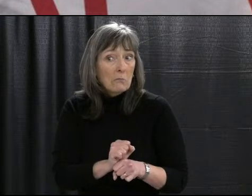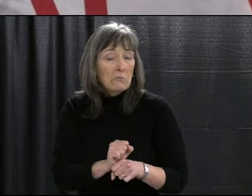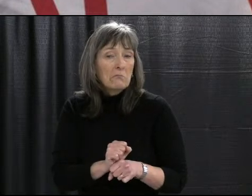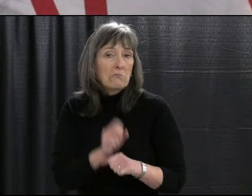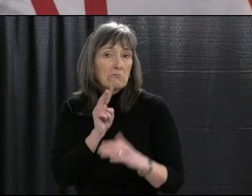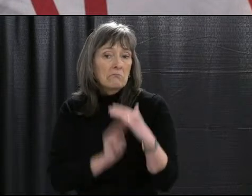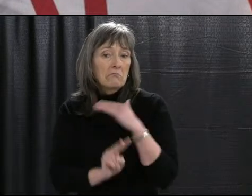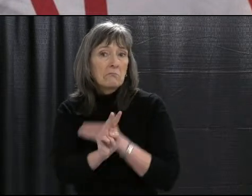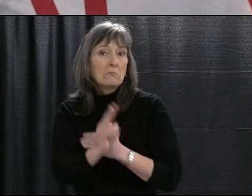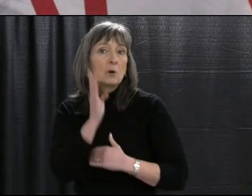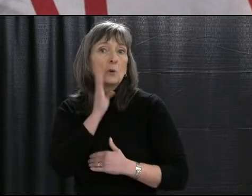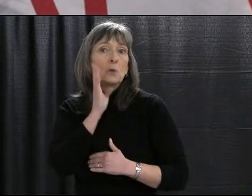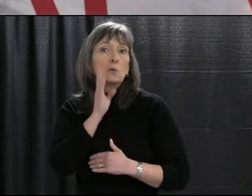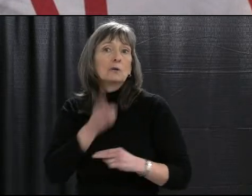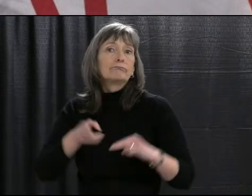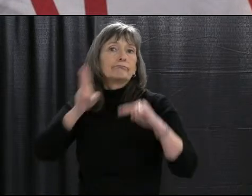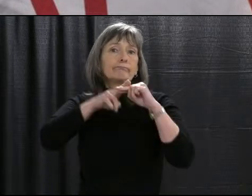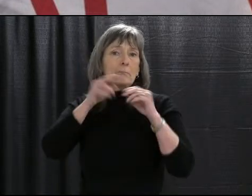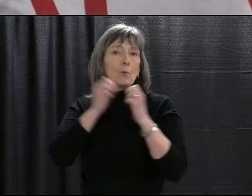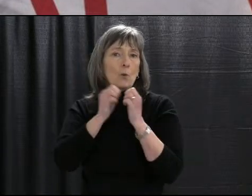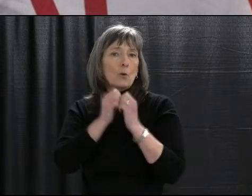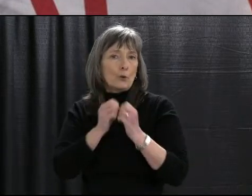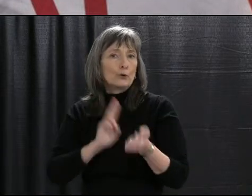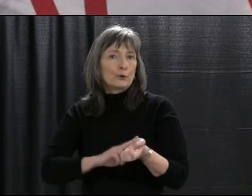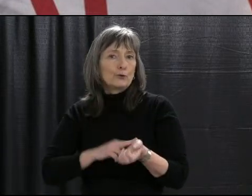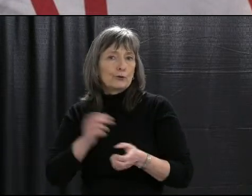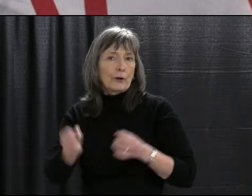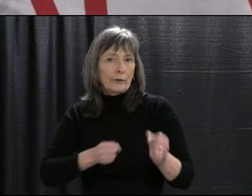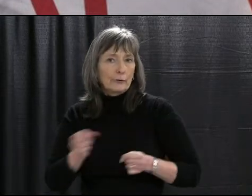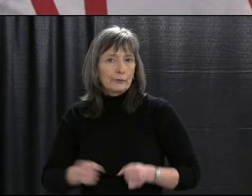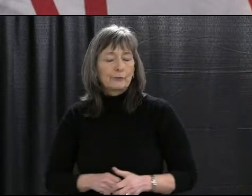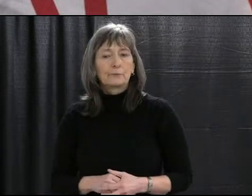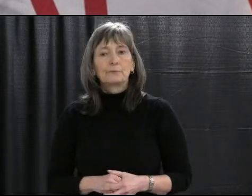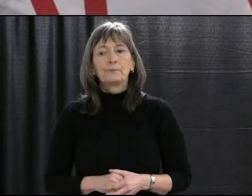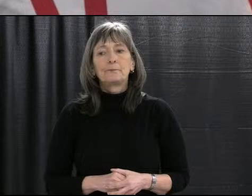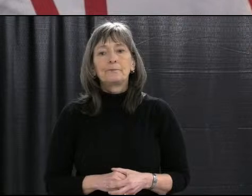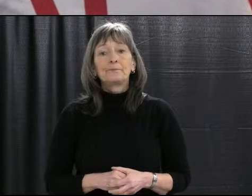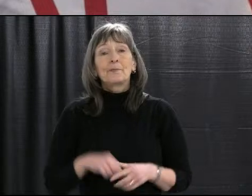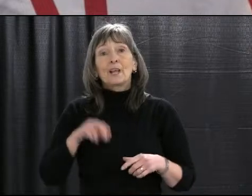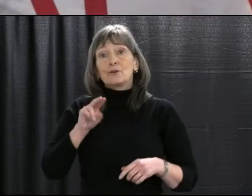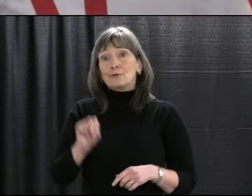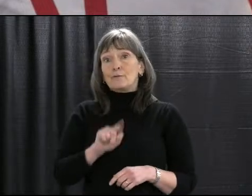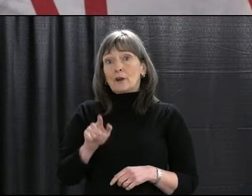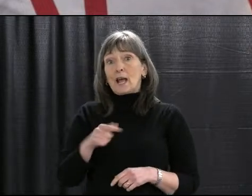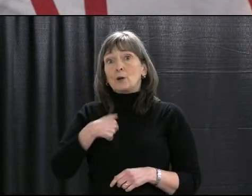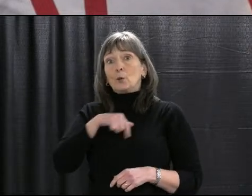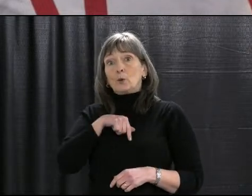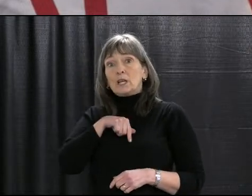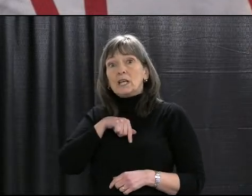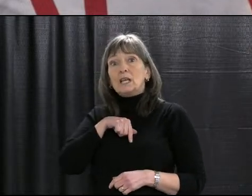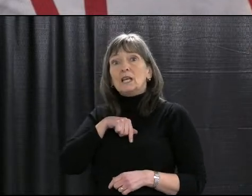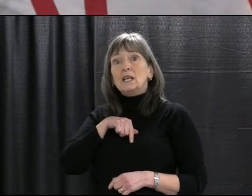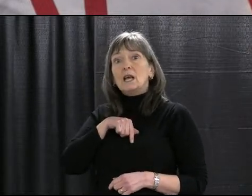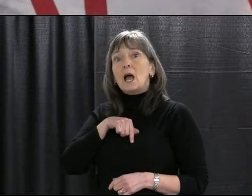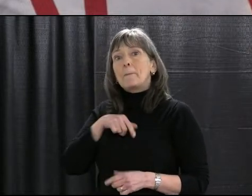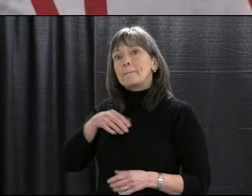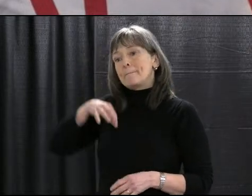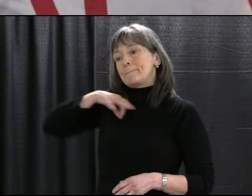number rising even further. Our incentives in this province are amongst the best in the